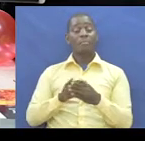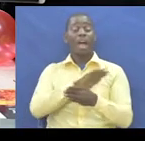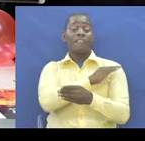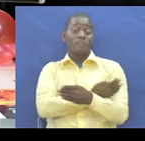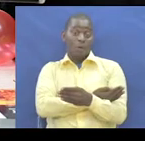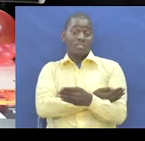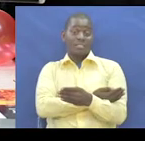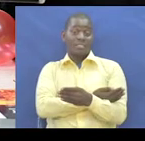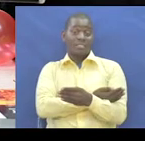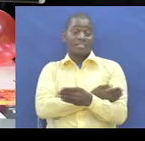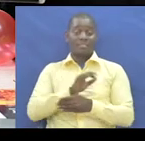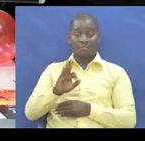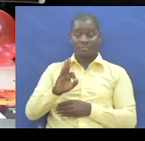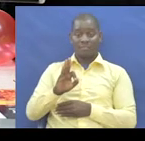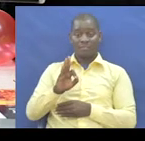that